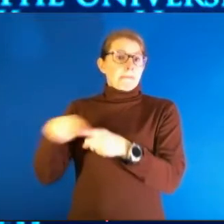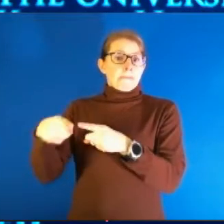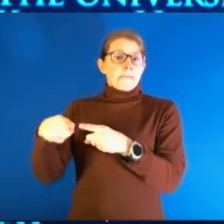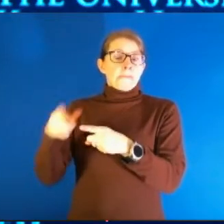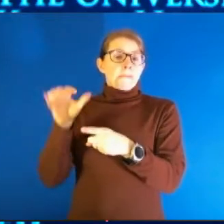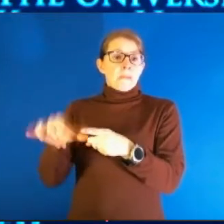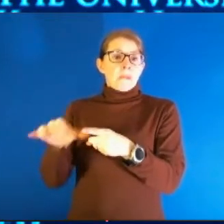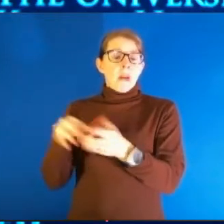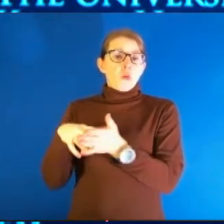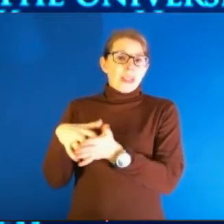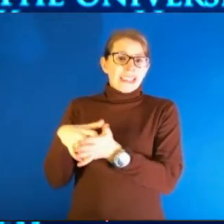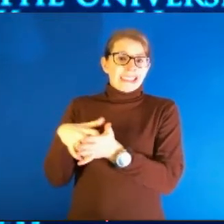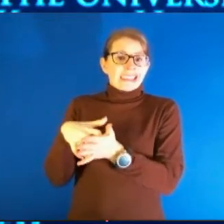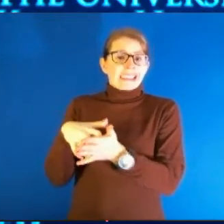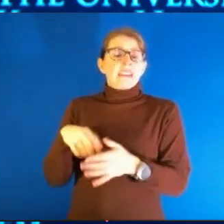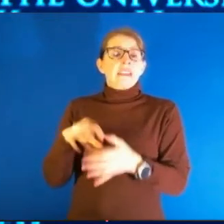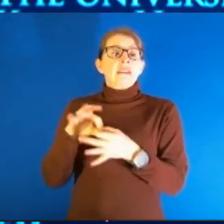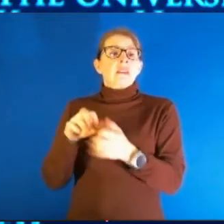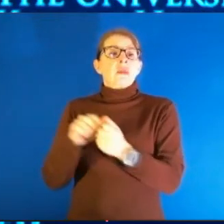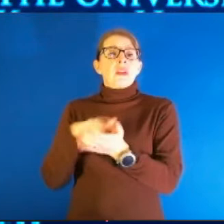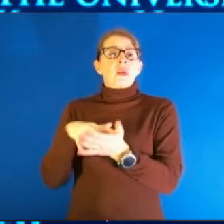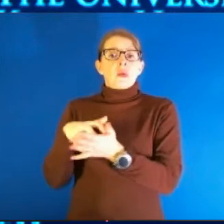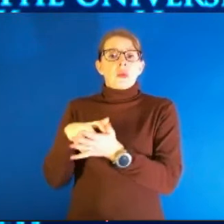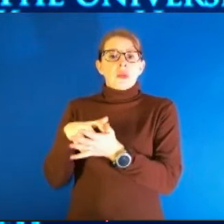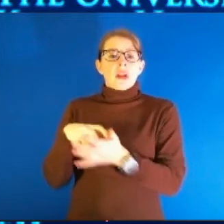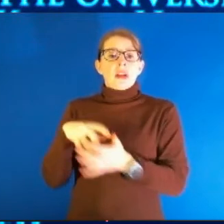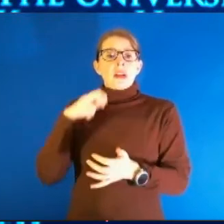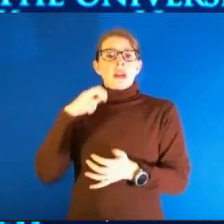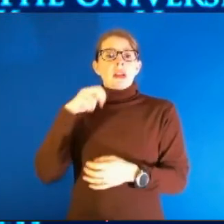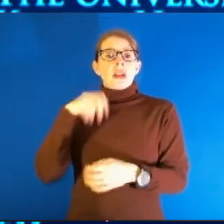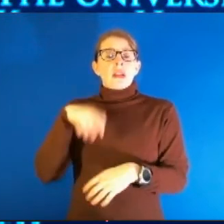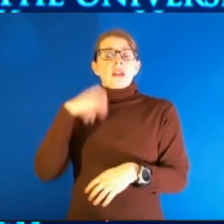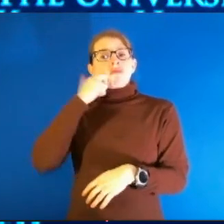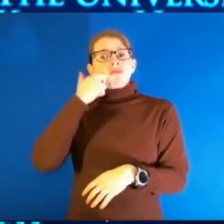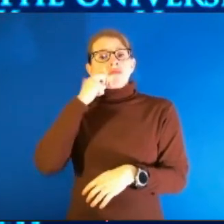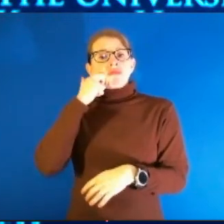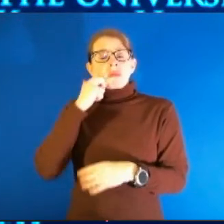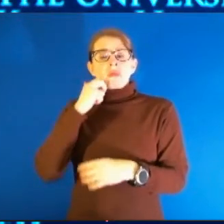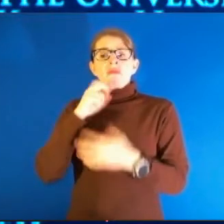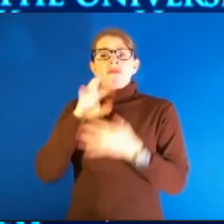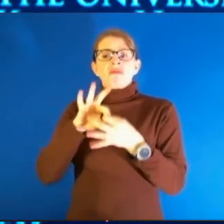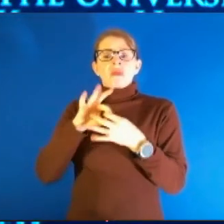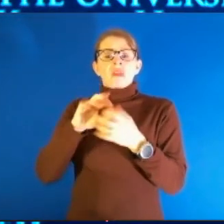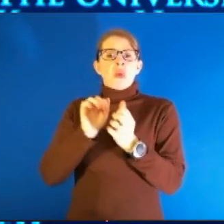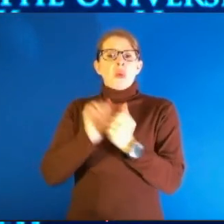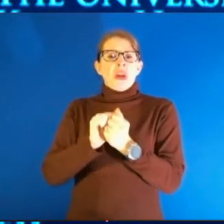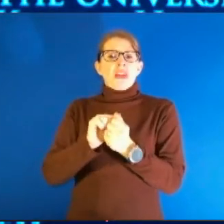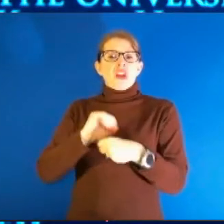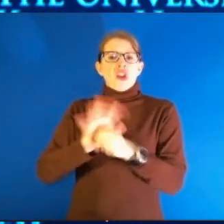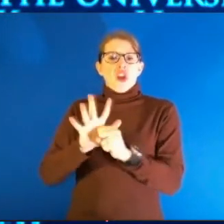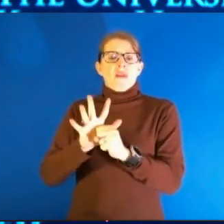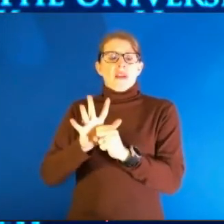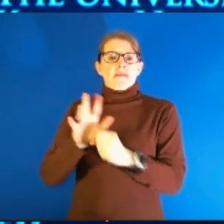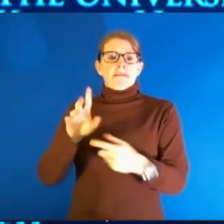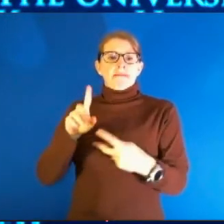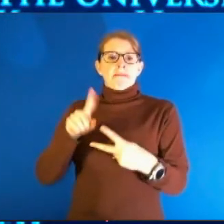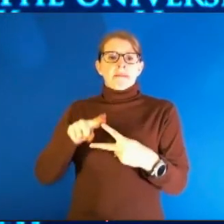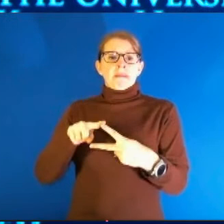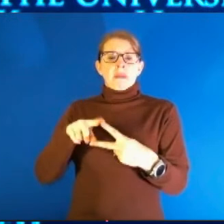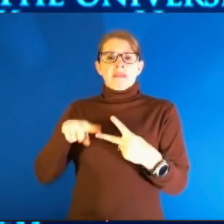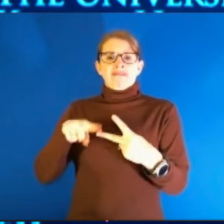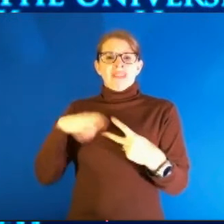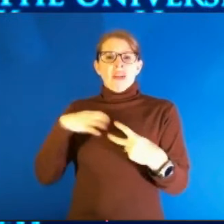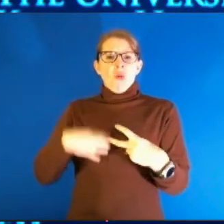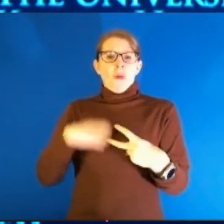weakness and the neurologic sequelae of COVID. So I think that's probably the number one. Close second is pulmonary,